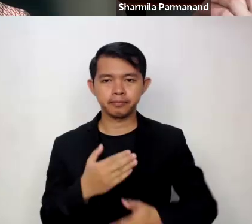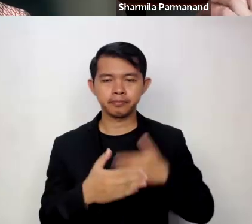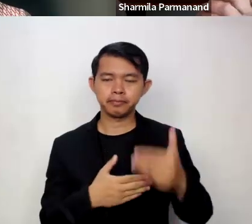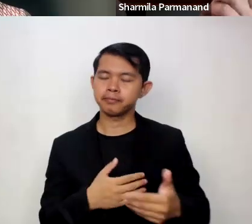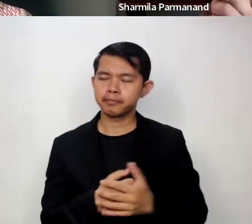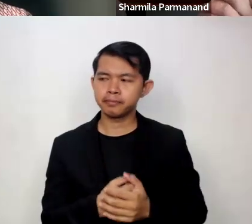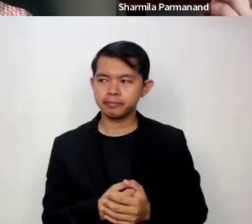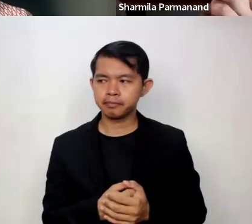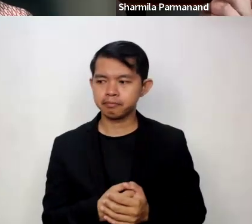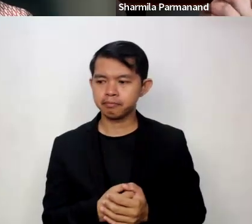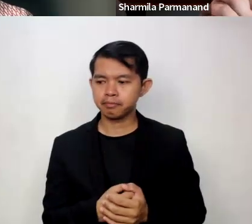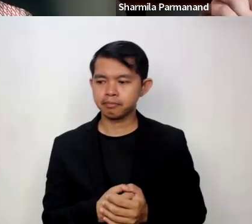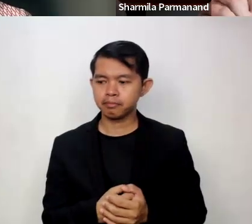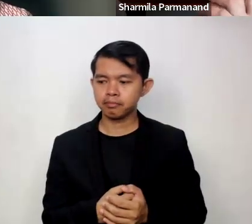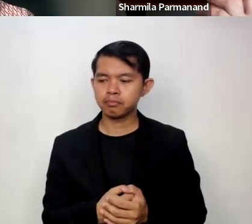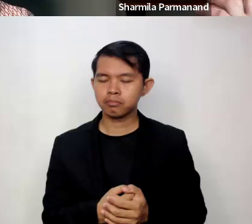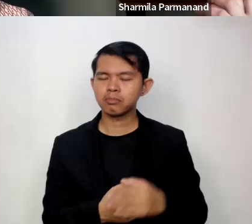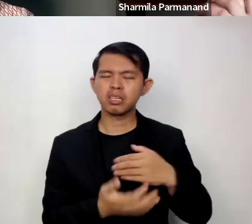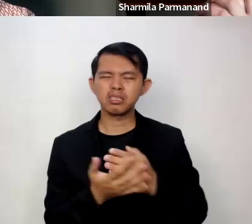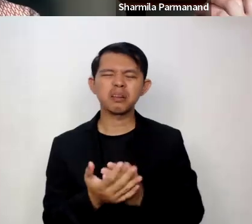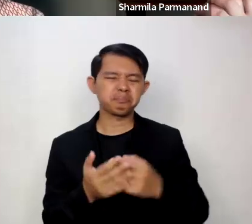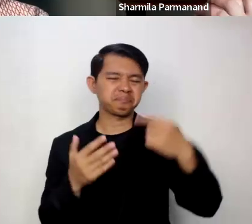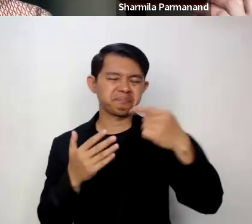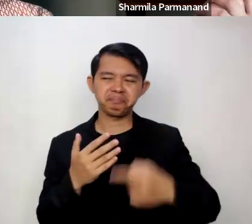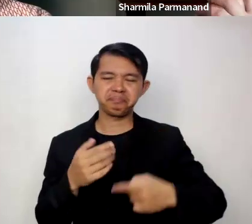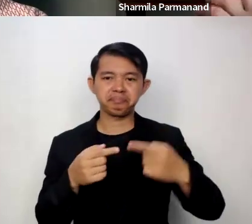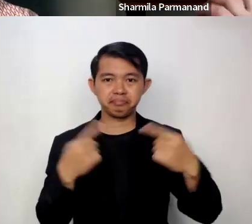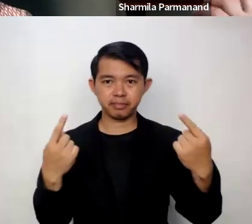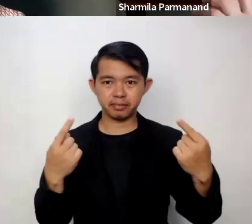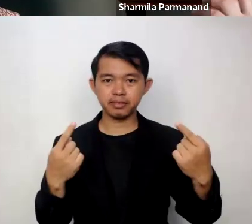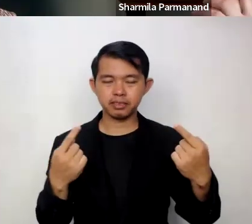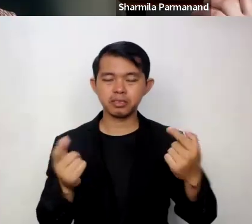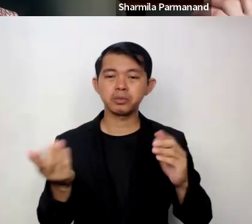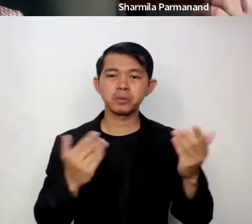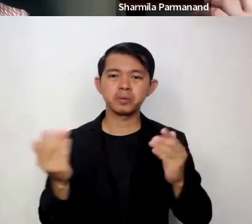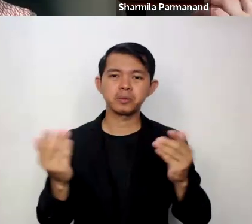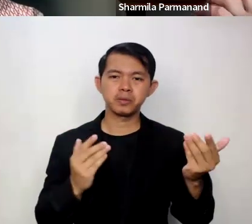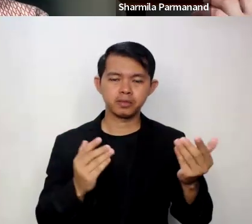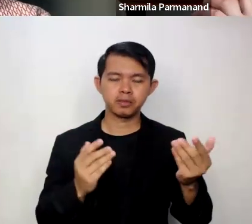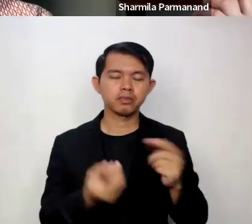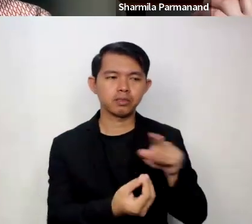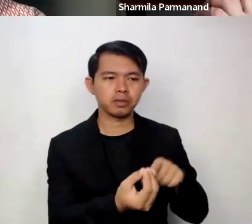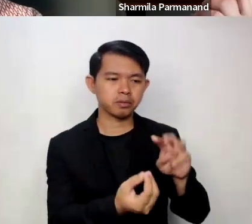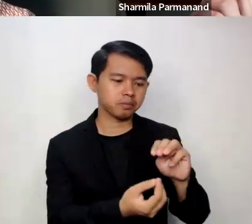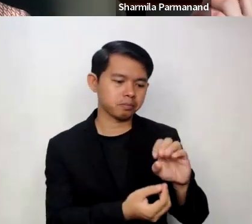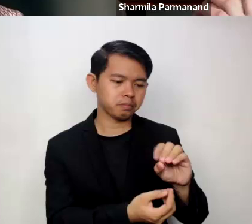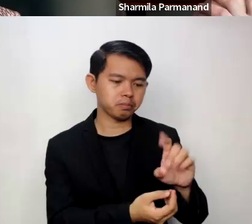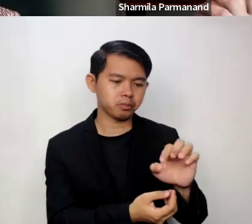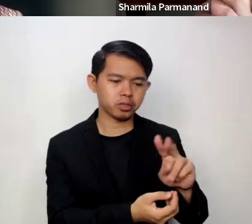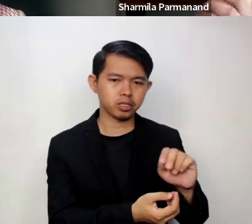So I think those are some of the differences here, like proximity to modernity, saan nagagaling yung